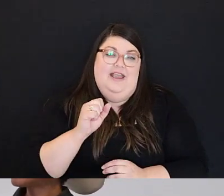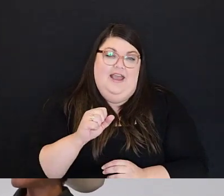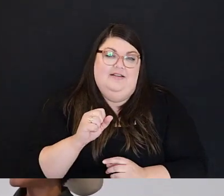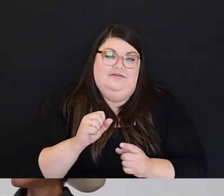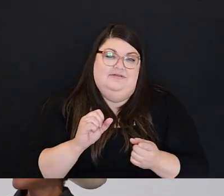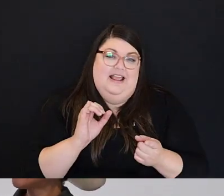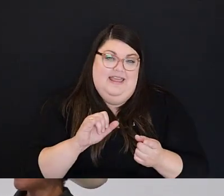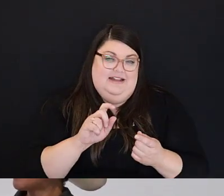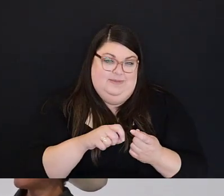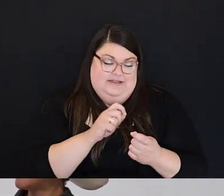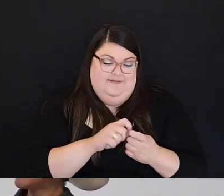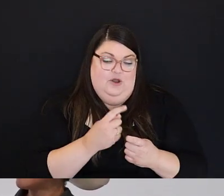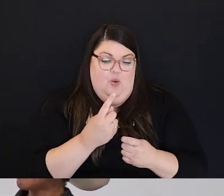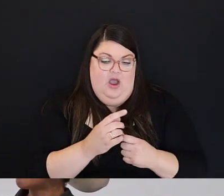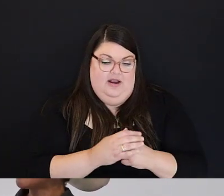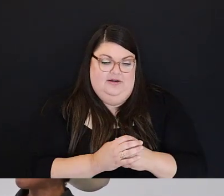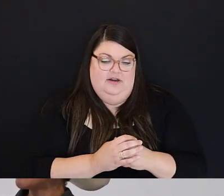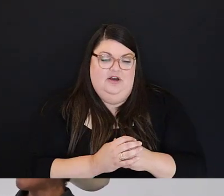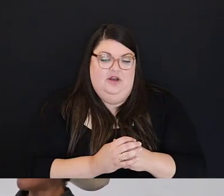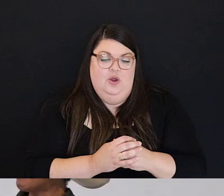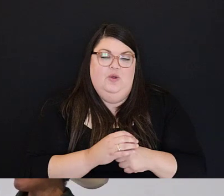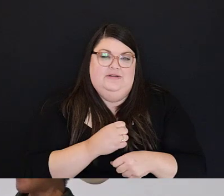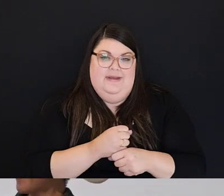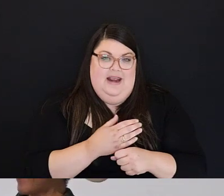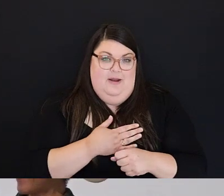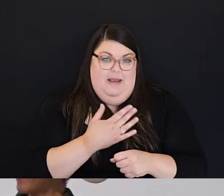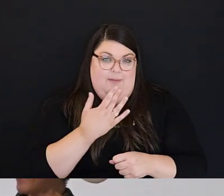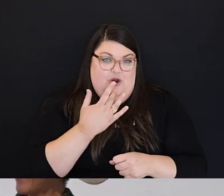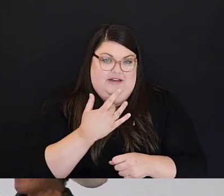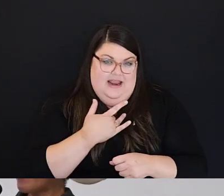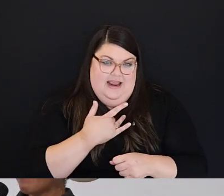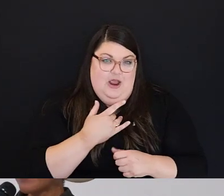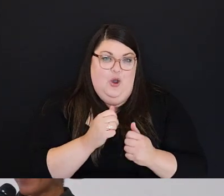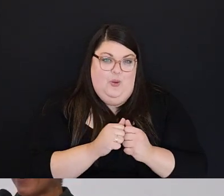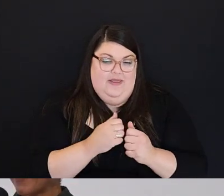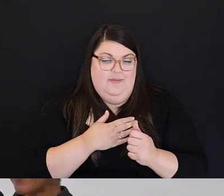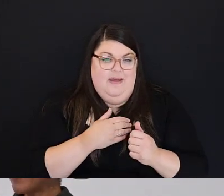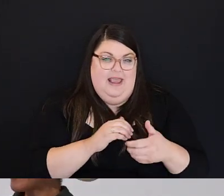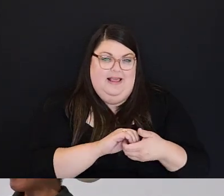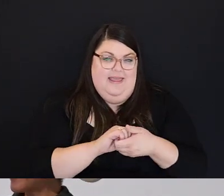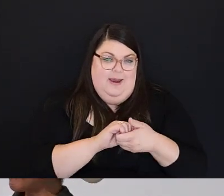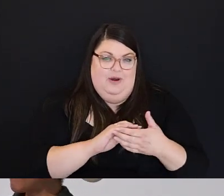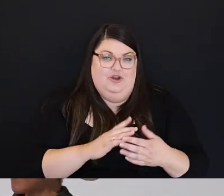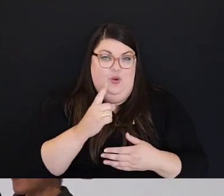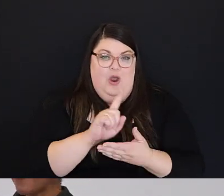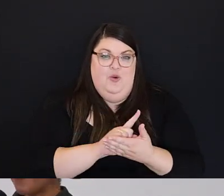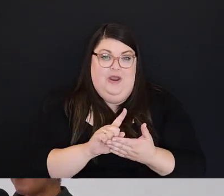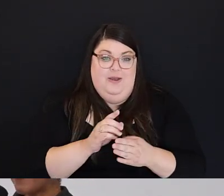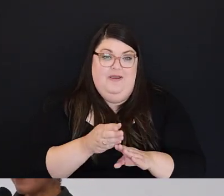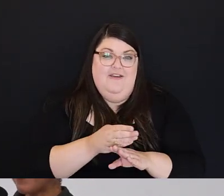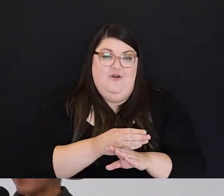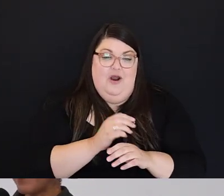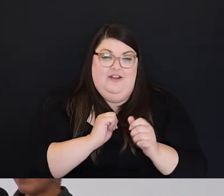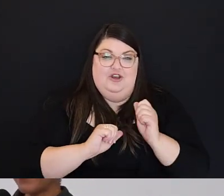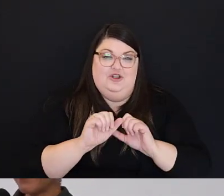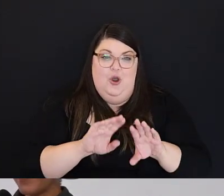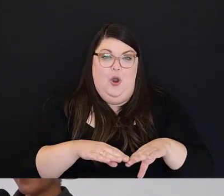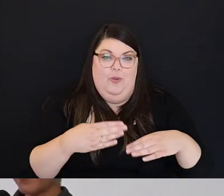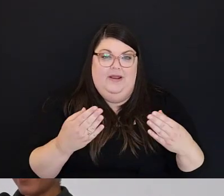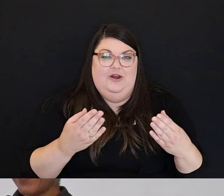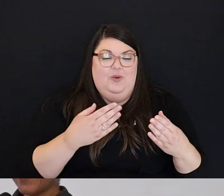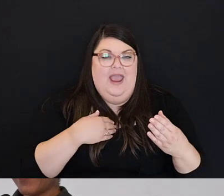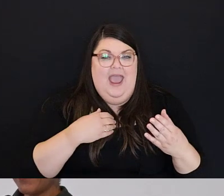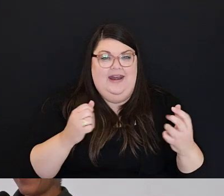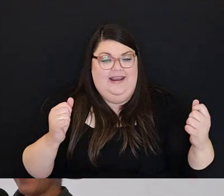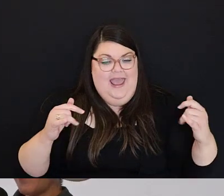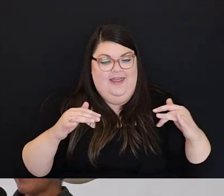well that specific one was made on my birthday with my collaborators a week before the show opened. We had a little